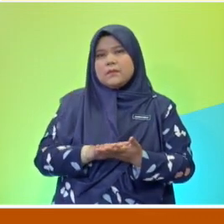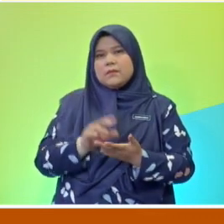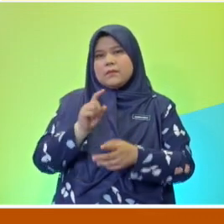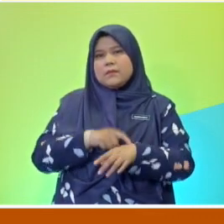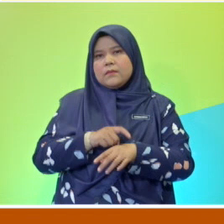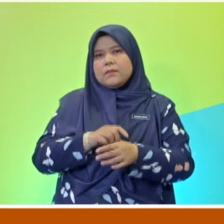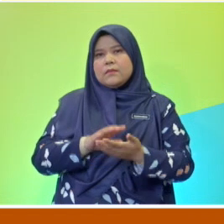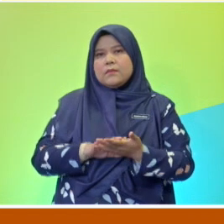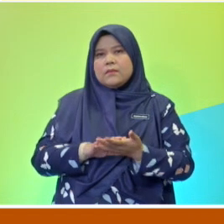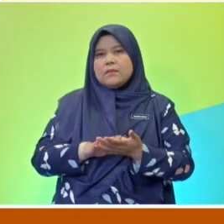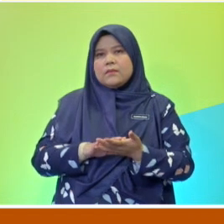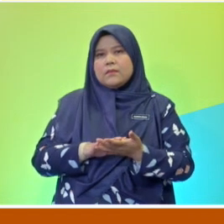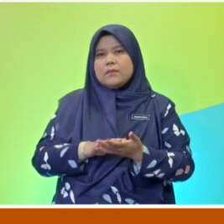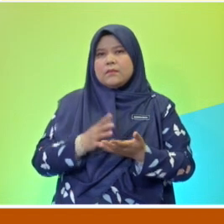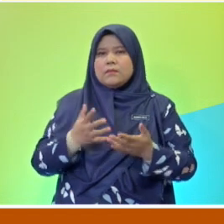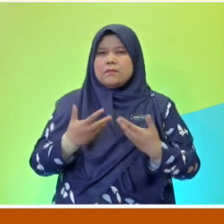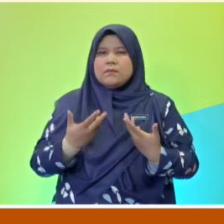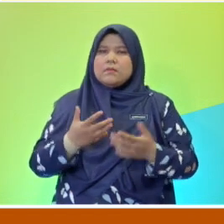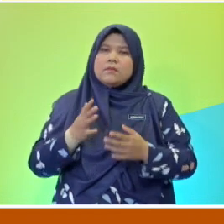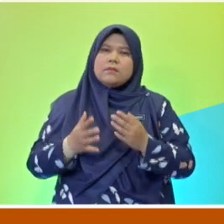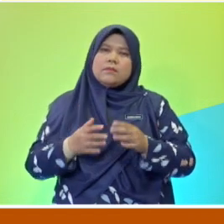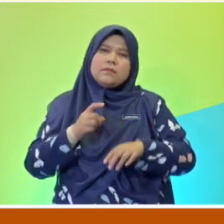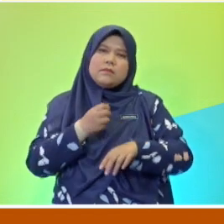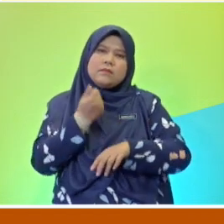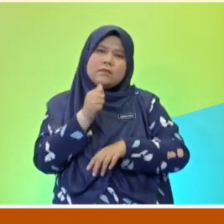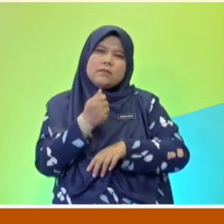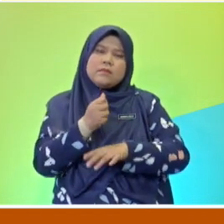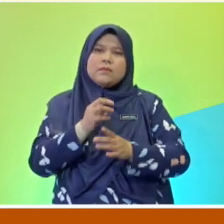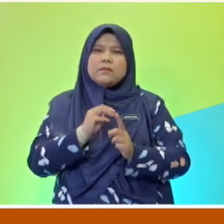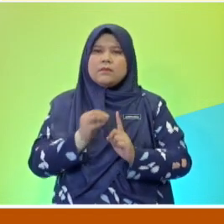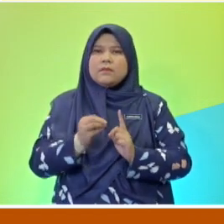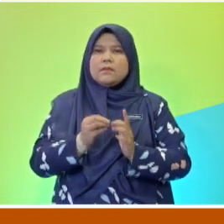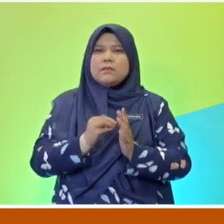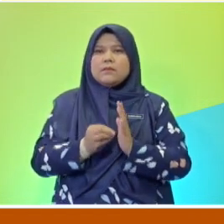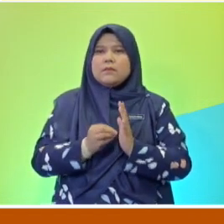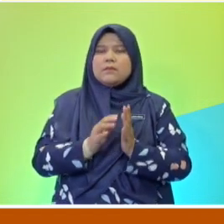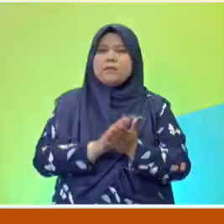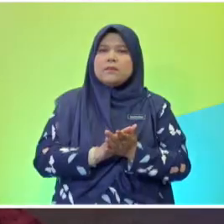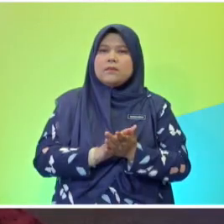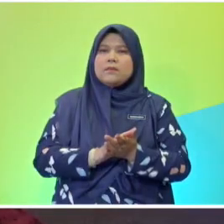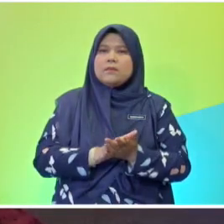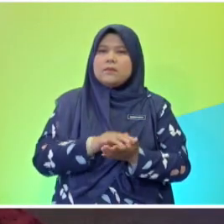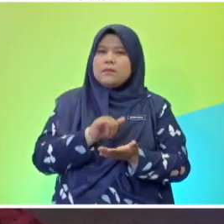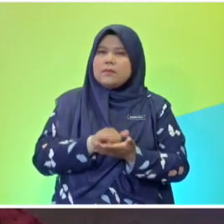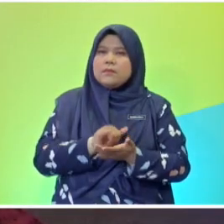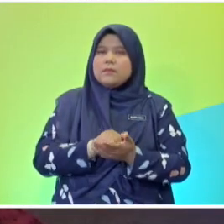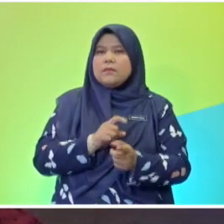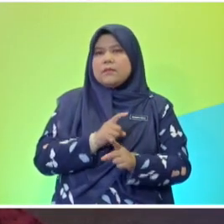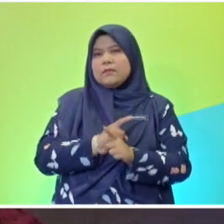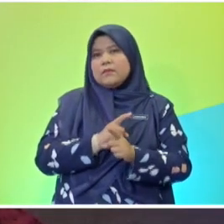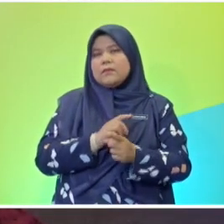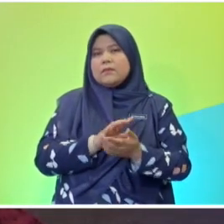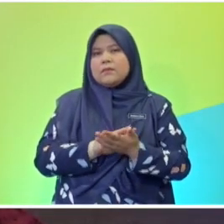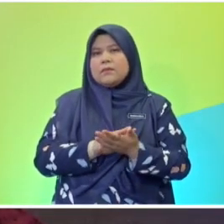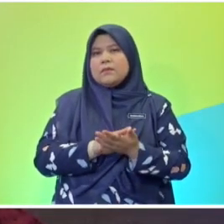experience? Maybe they require somehow like 10 minutes. Okay. Okay, and remember, they should be reread